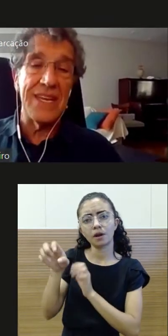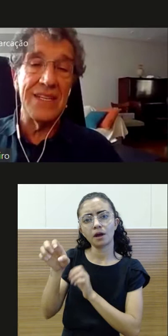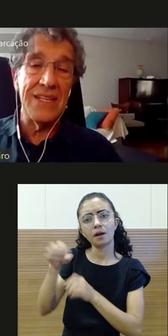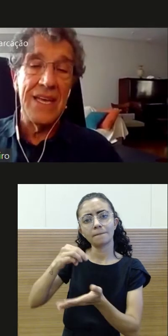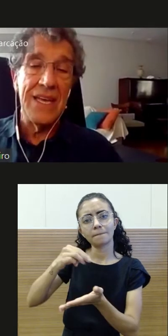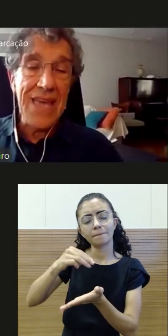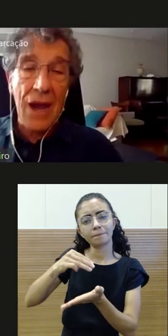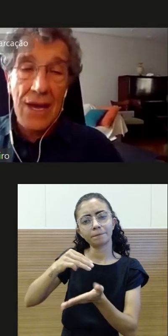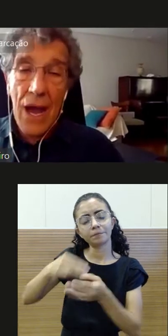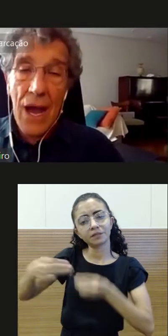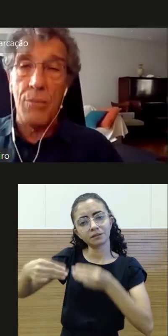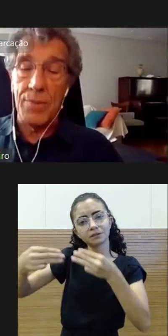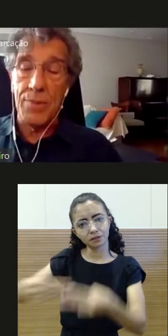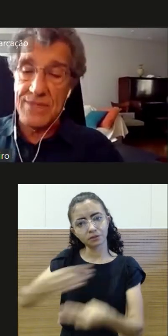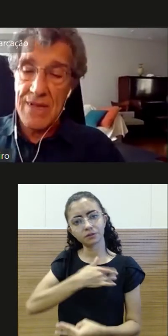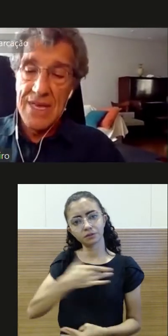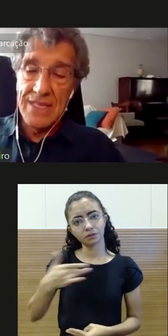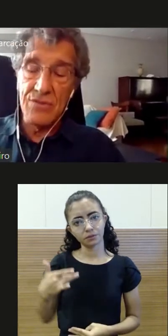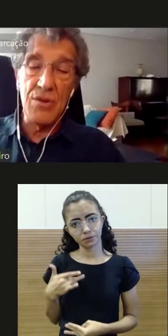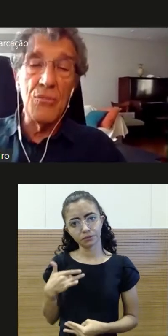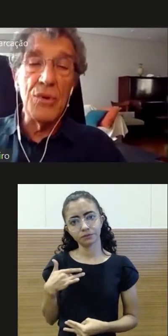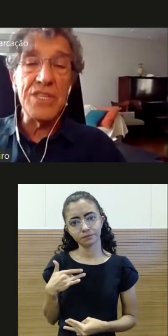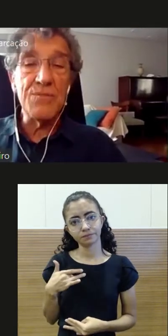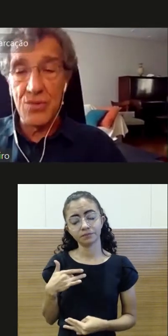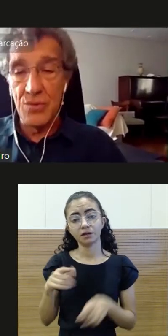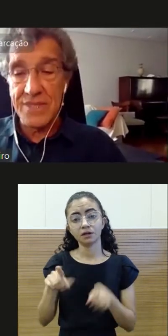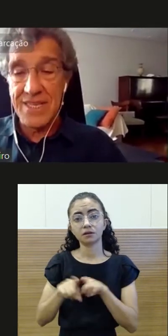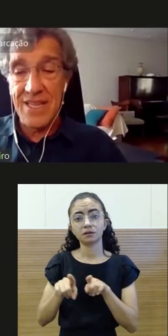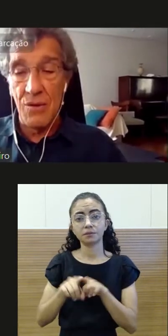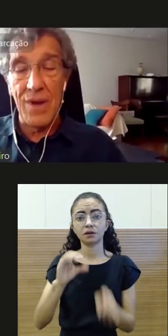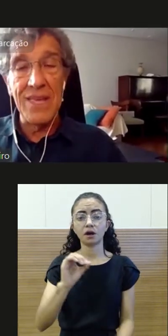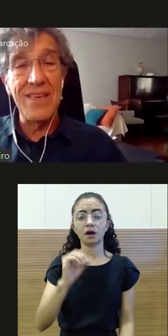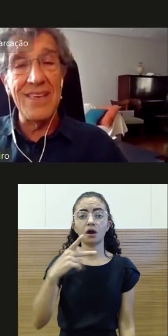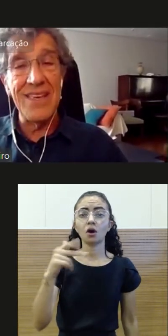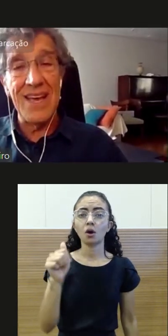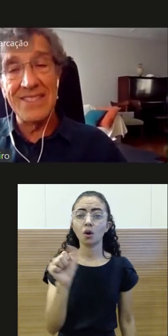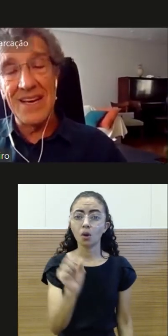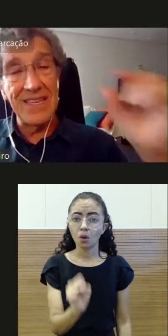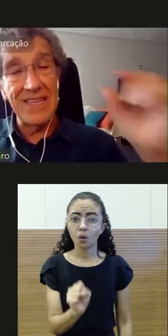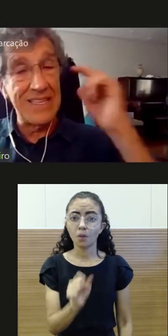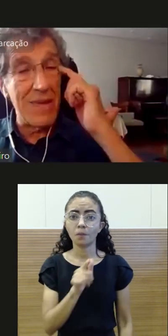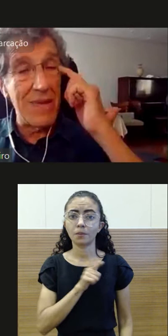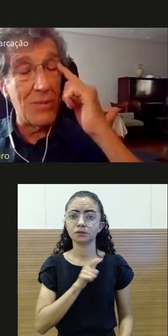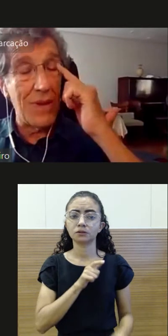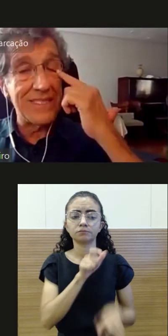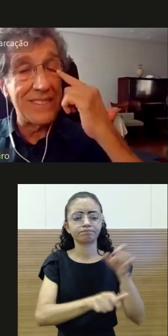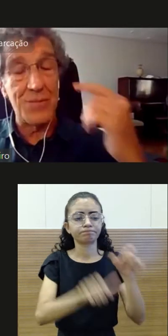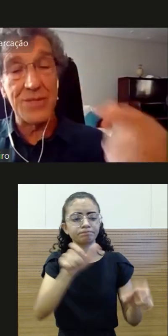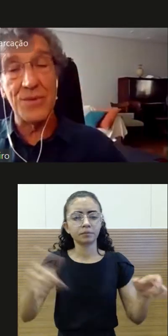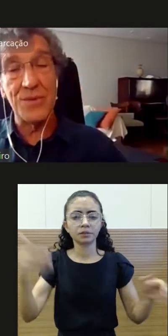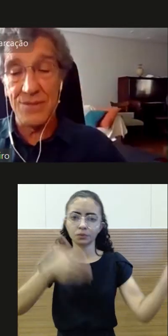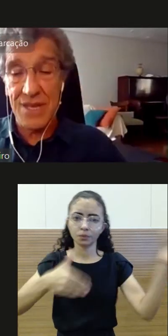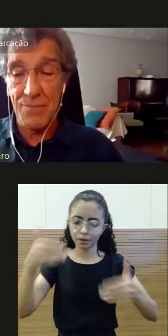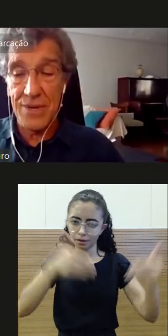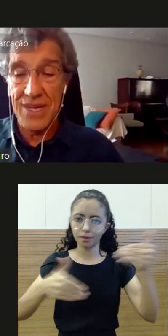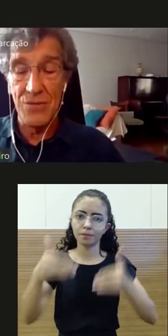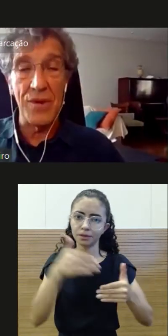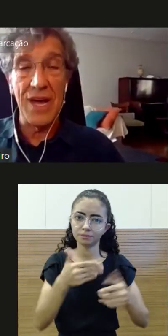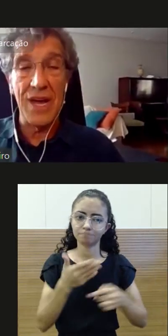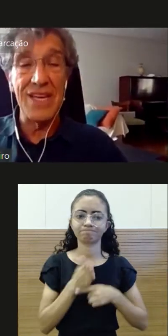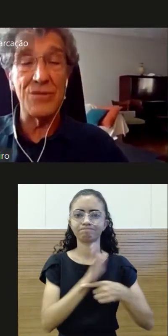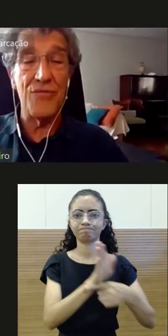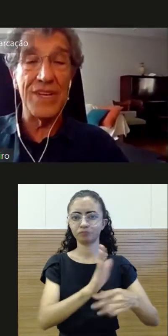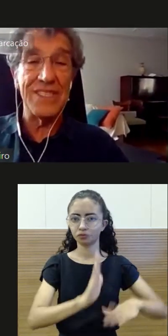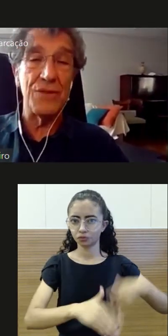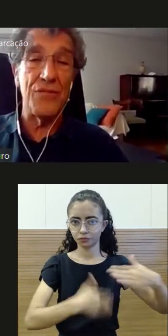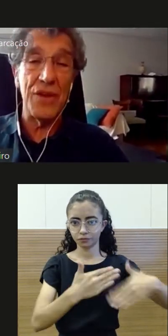with the University of São Paulo and Parro. So it's a lot of people that are involved,